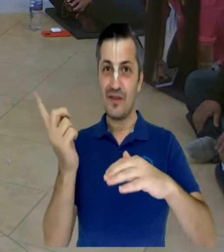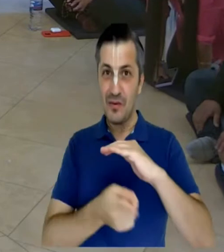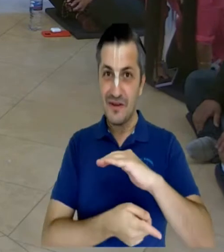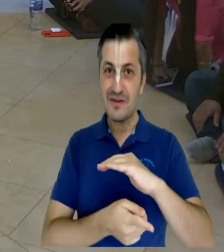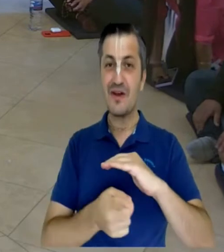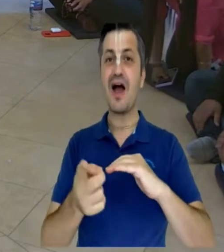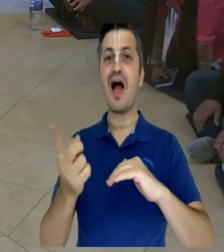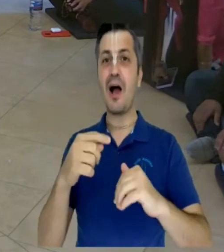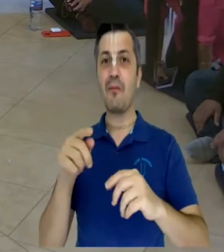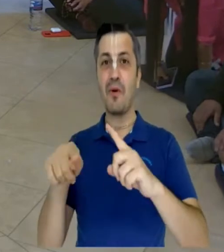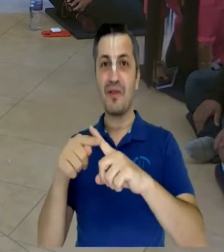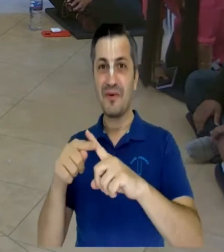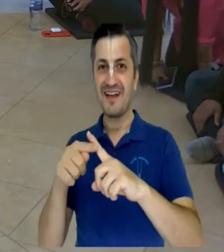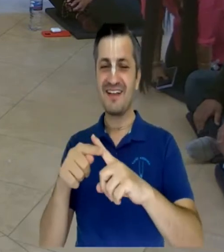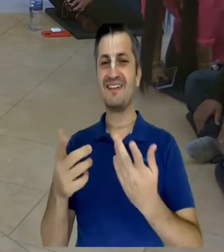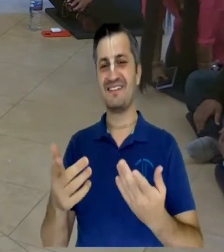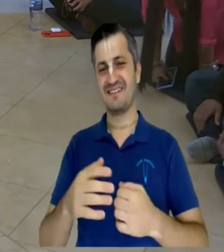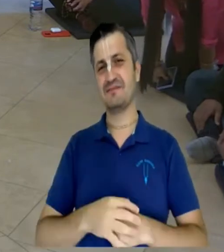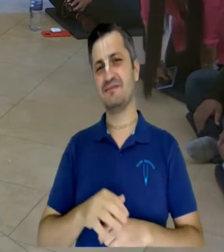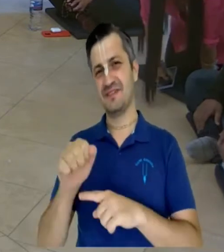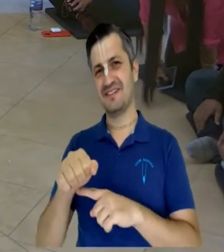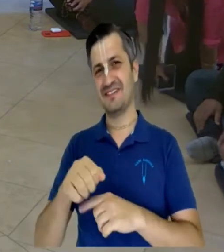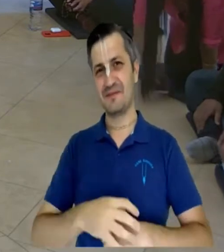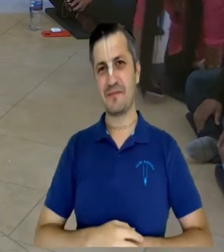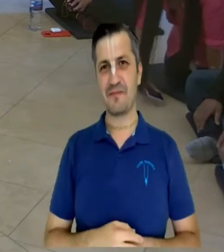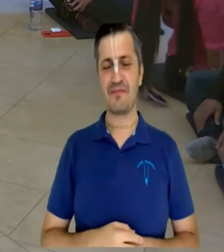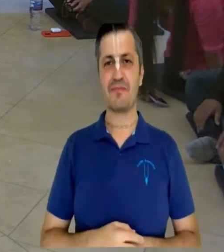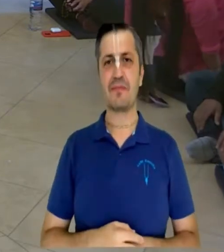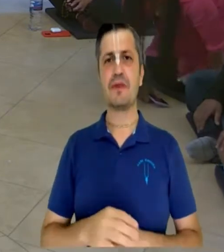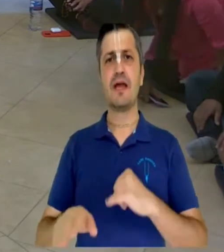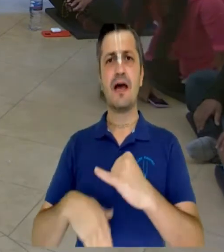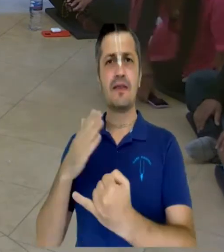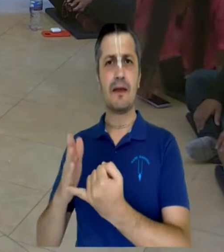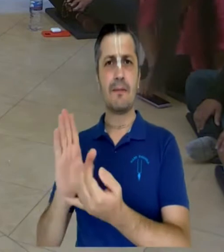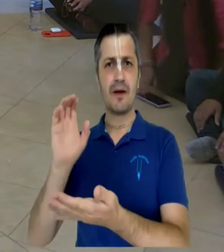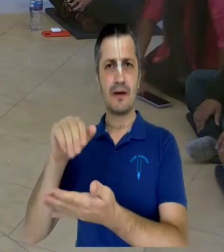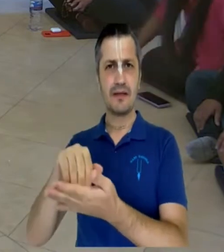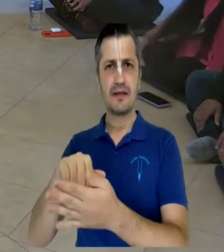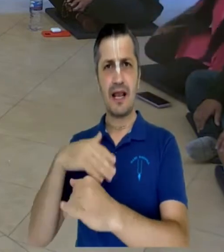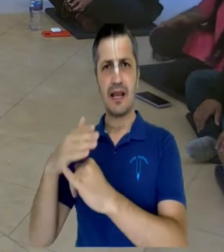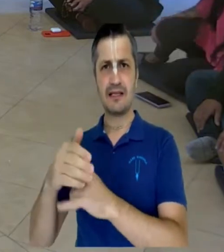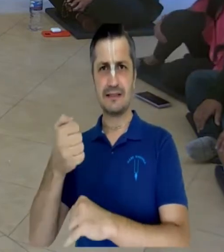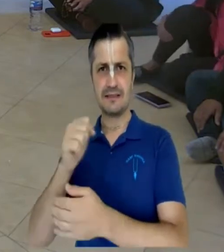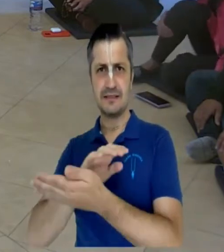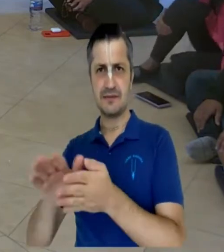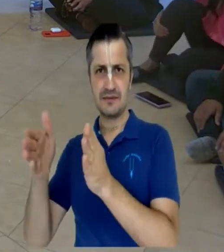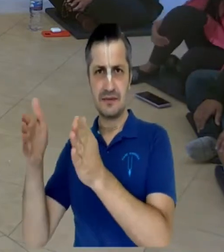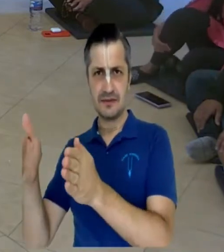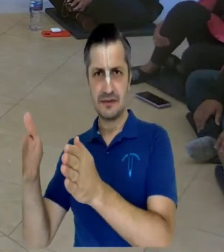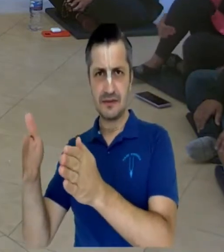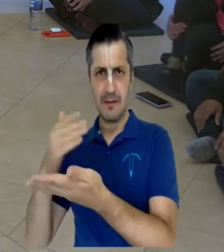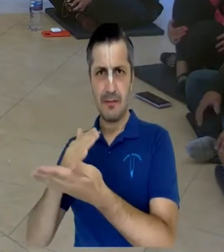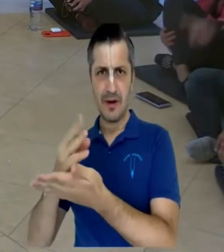So the final 6 chapters of the Bhagavad Gita are also